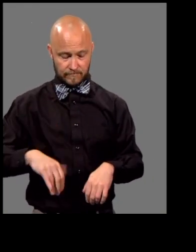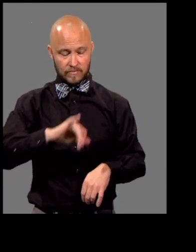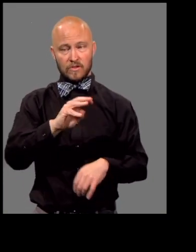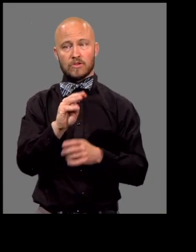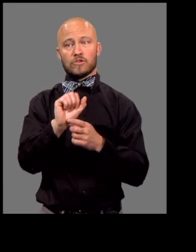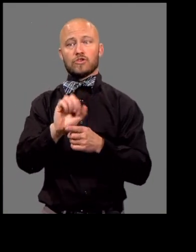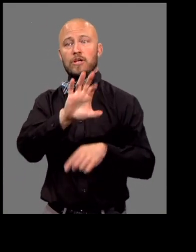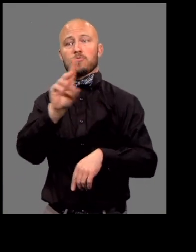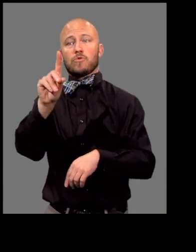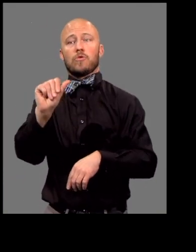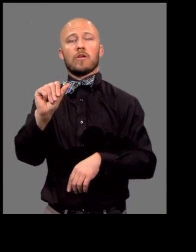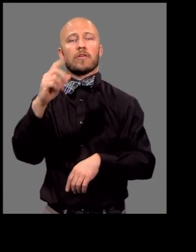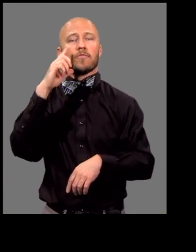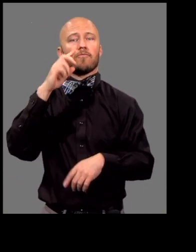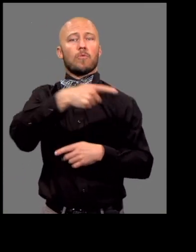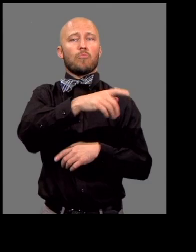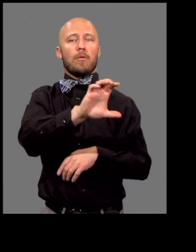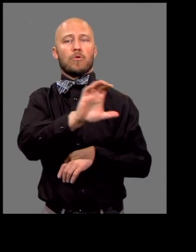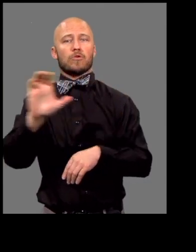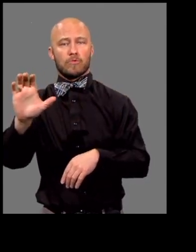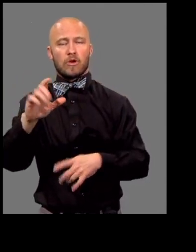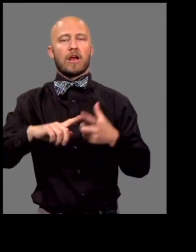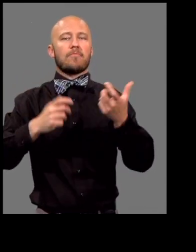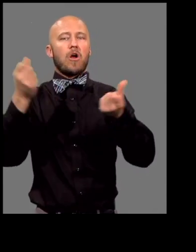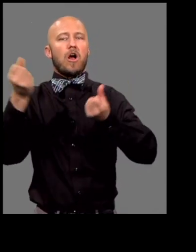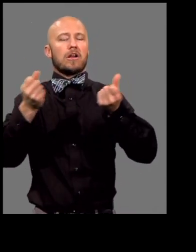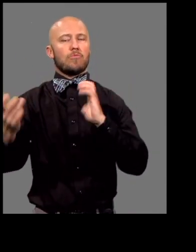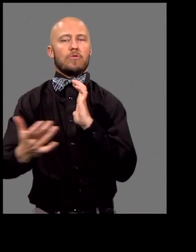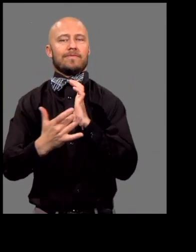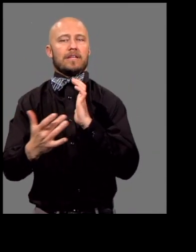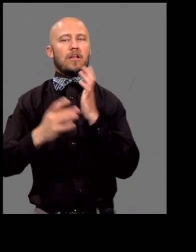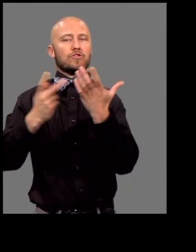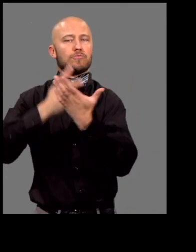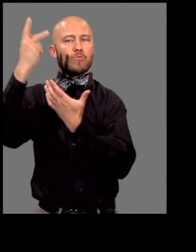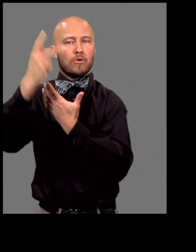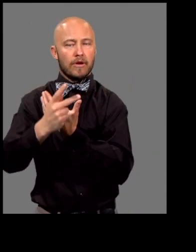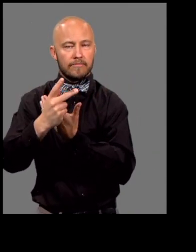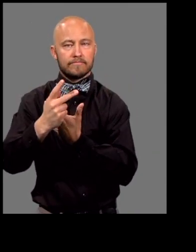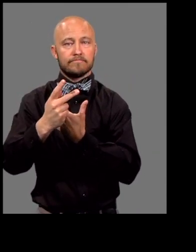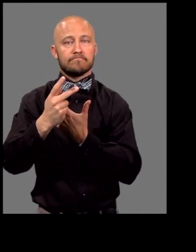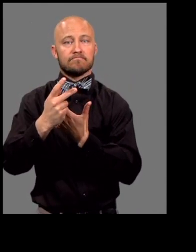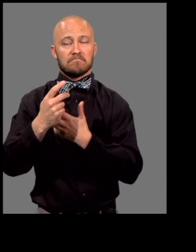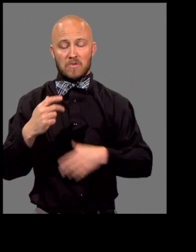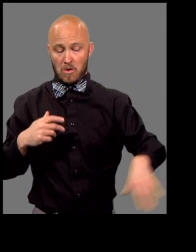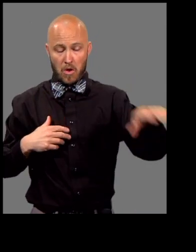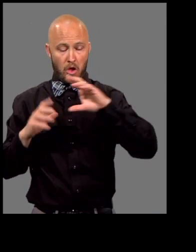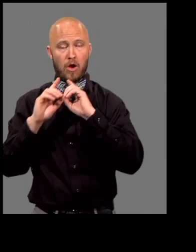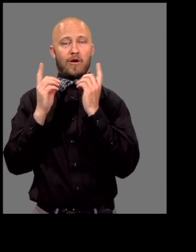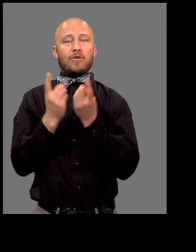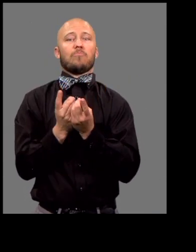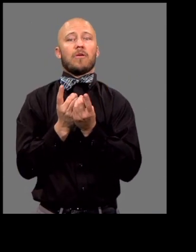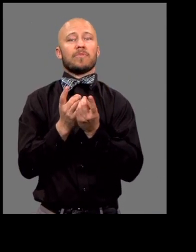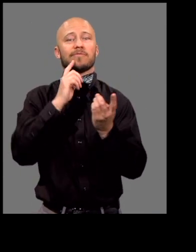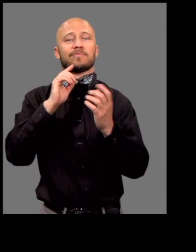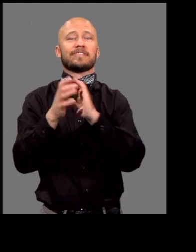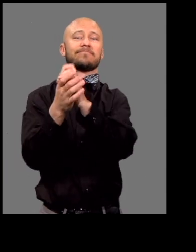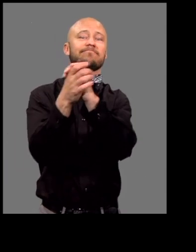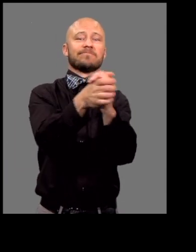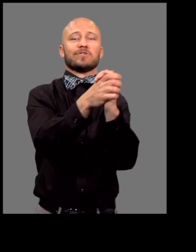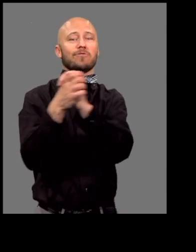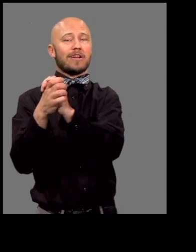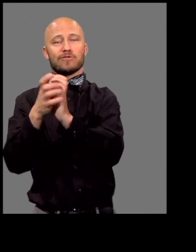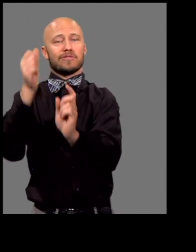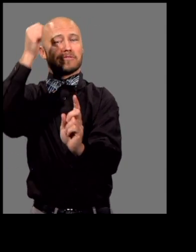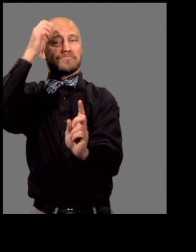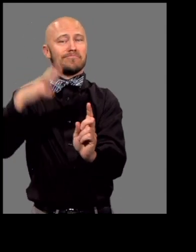I am James Cordova, the Department Chair of Pueblo Community College's Automotive Technology Program, and on behalf of the department, we would like to